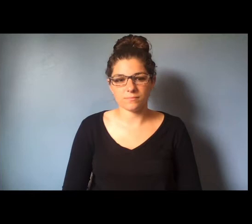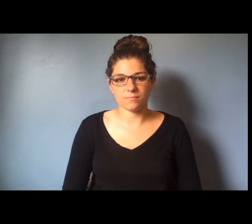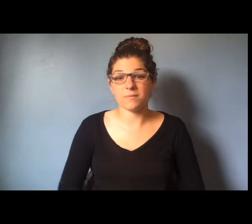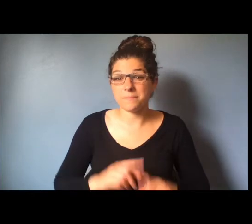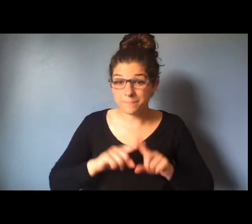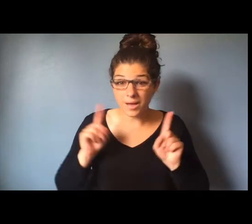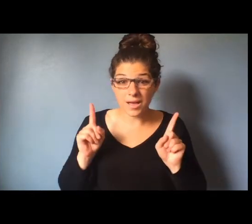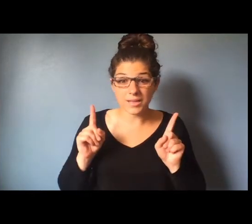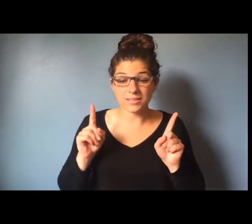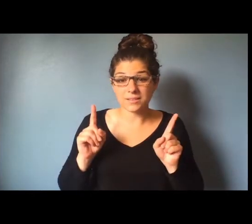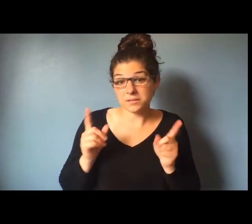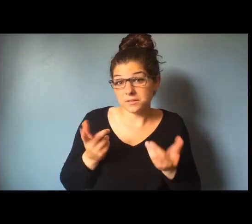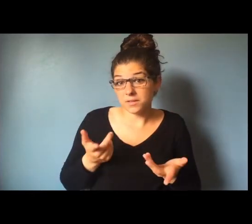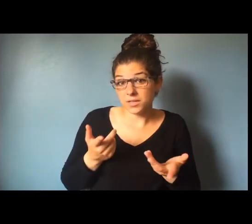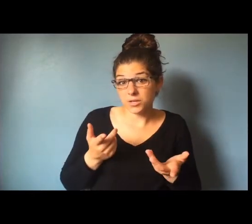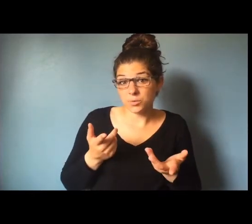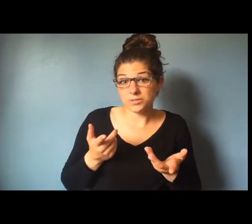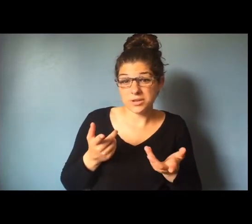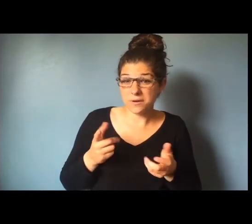But I mean,